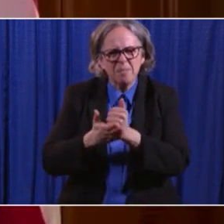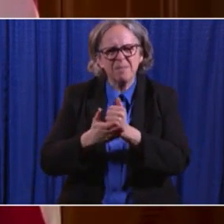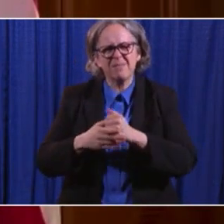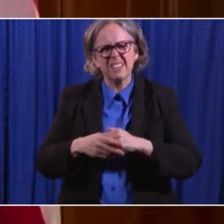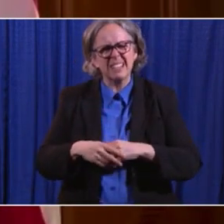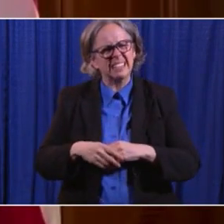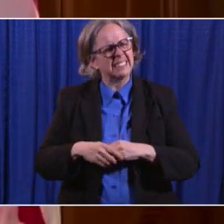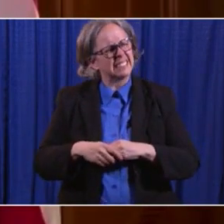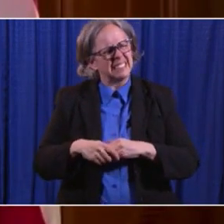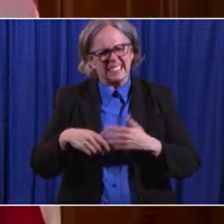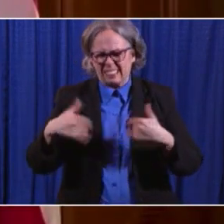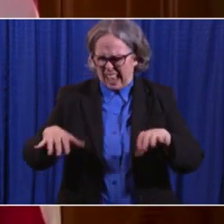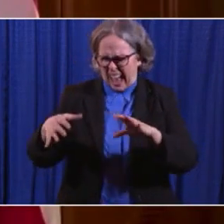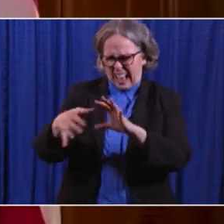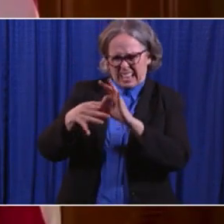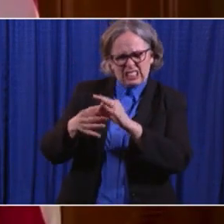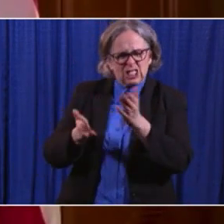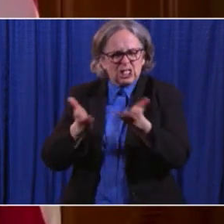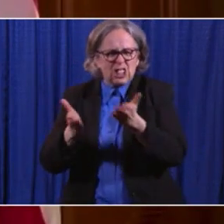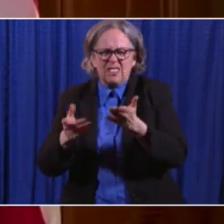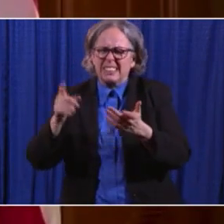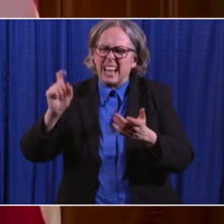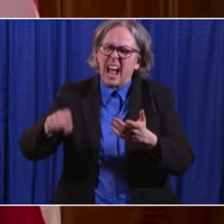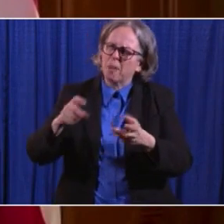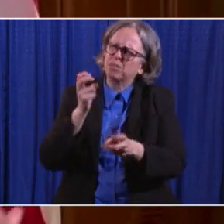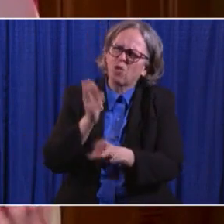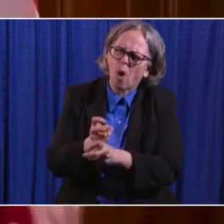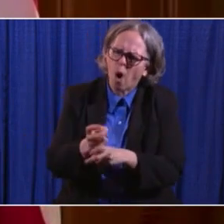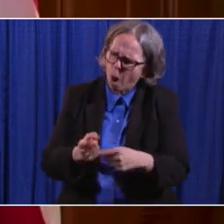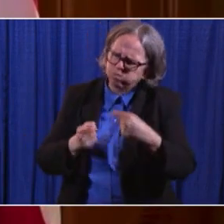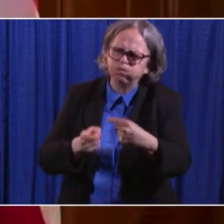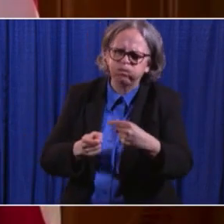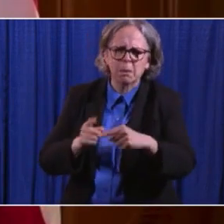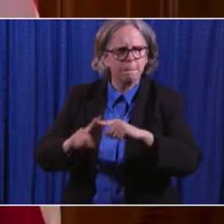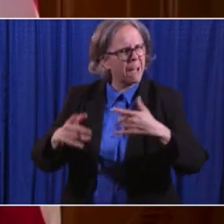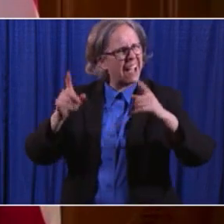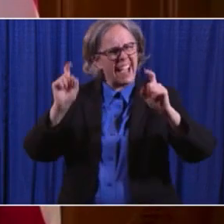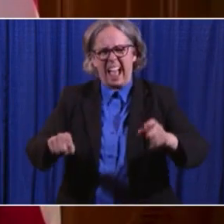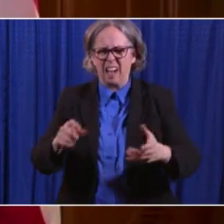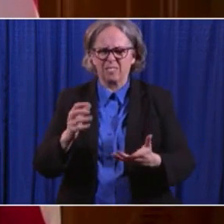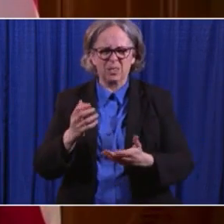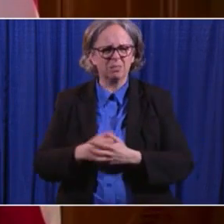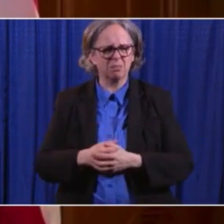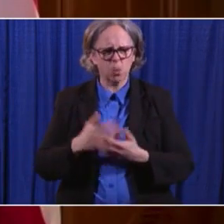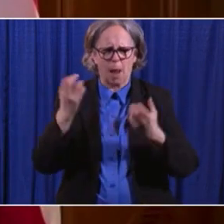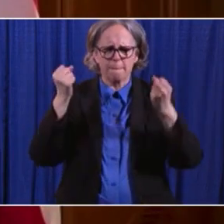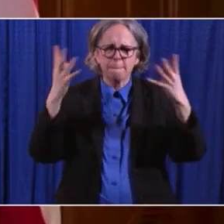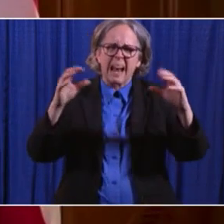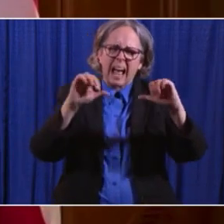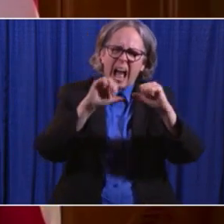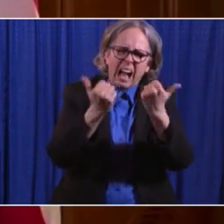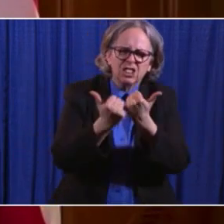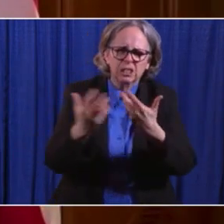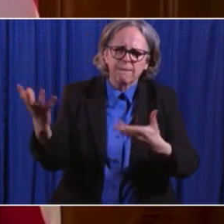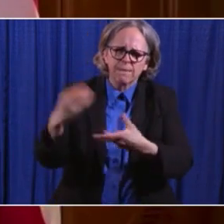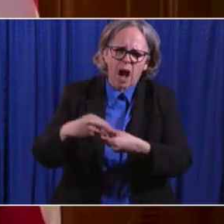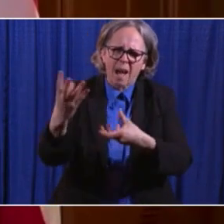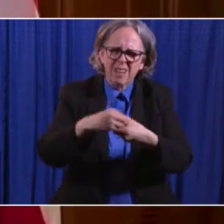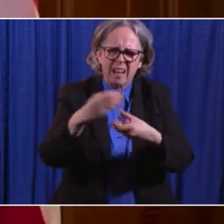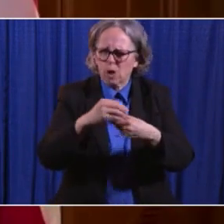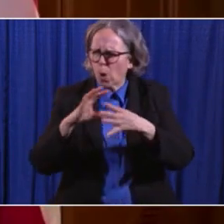Many times they're pulling down resources from not just 2, but sometimes 3, sometimes 4 different agencies. Very, very